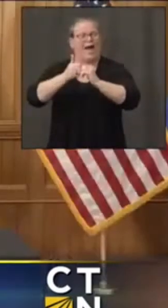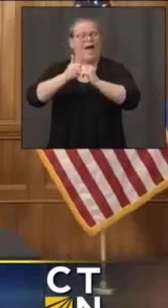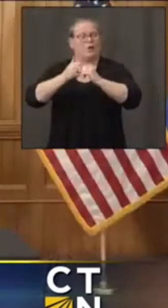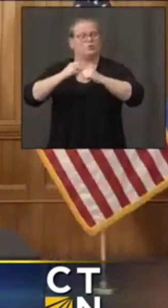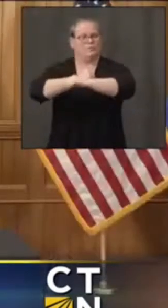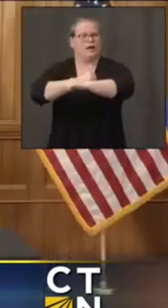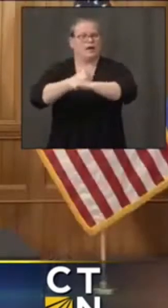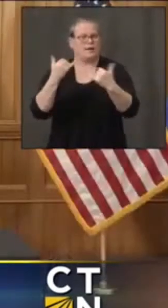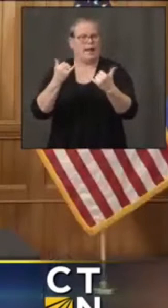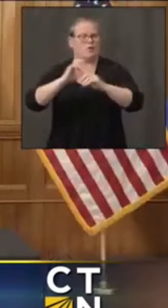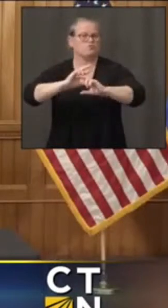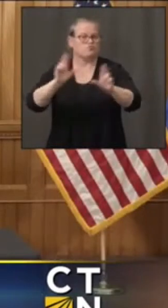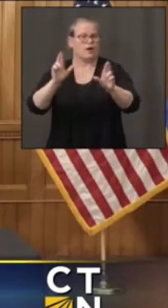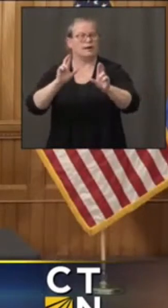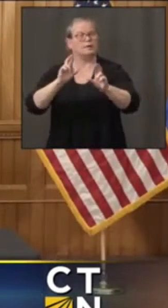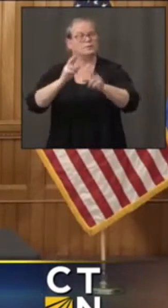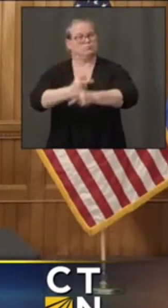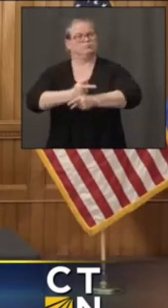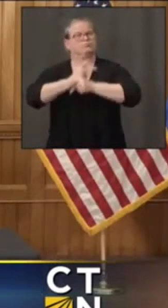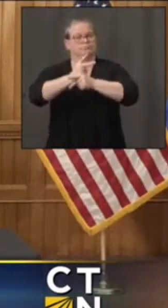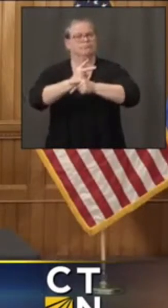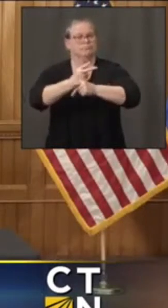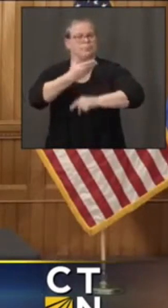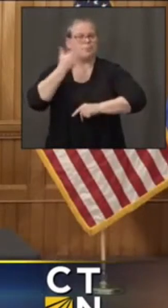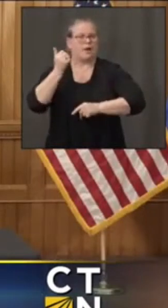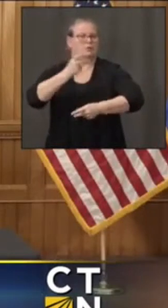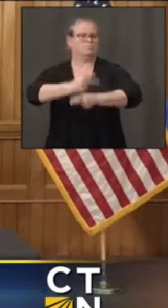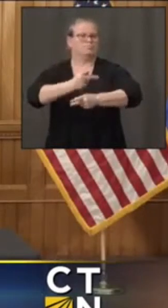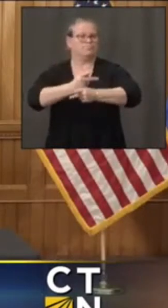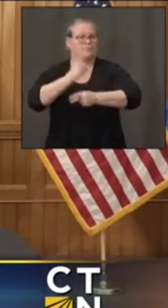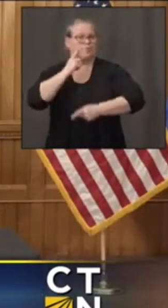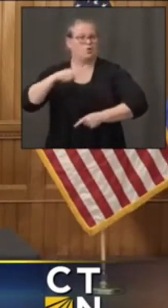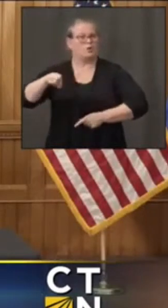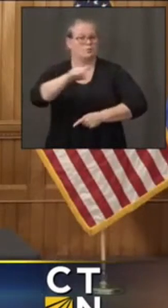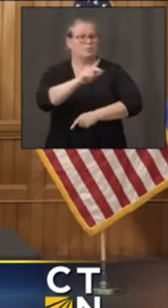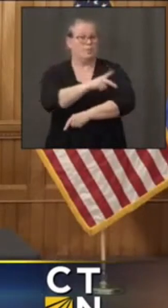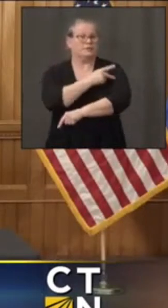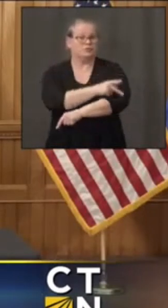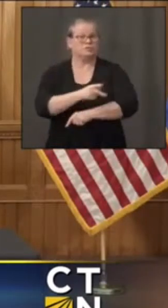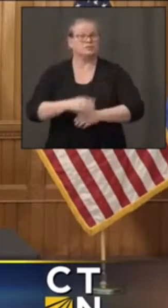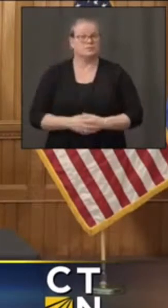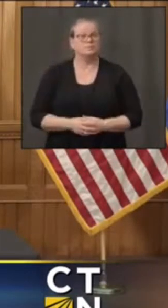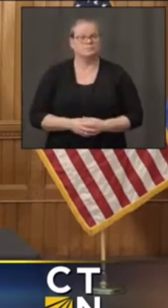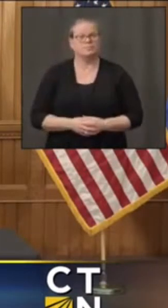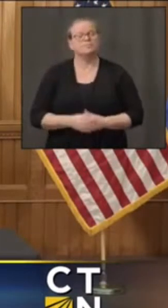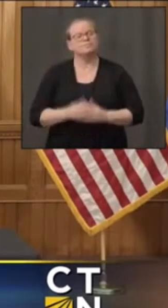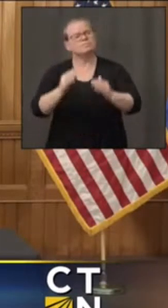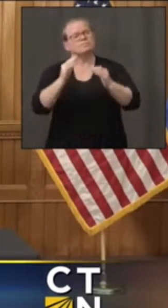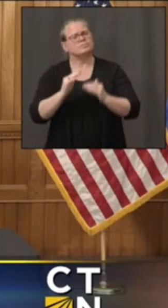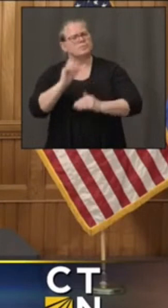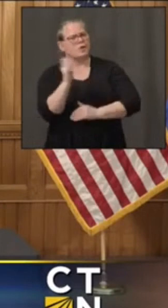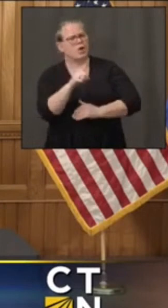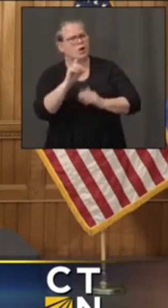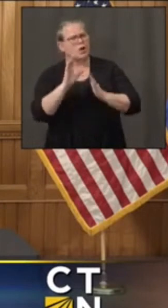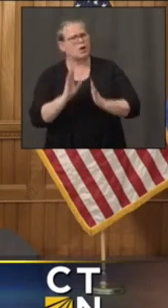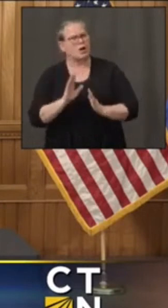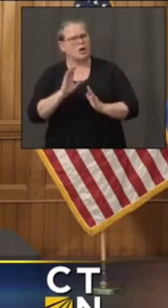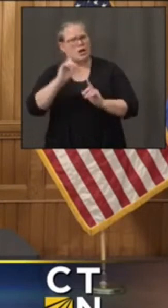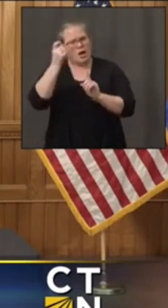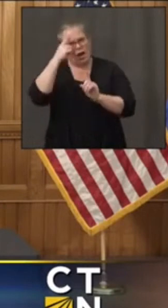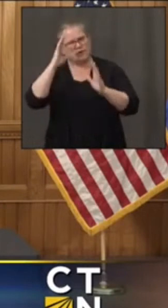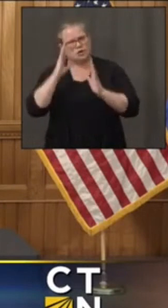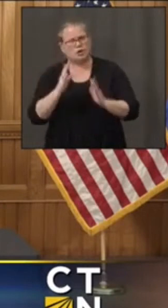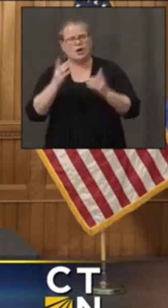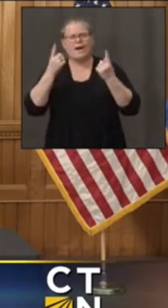Governor, there was a report of an out-of-state situation where Dropbox